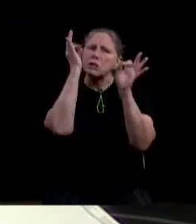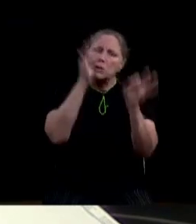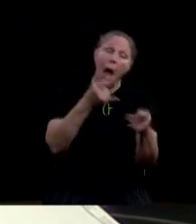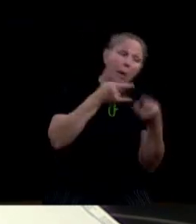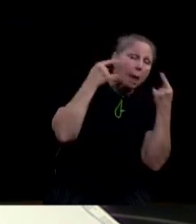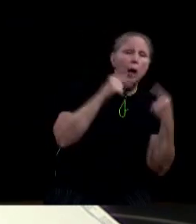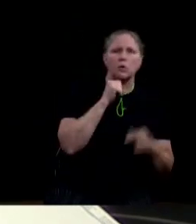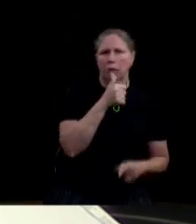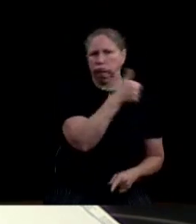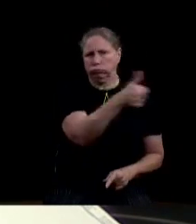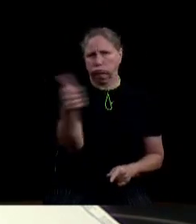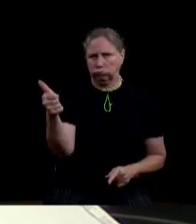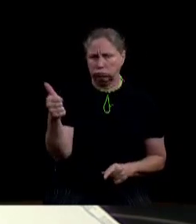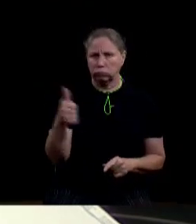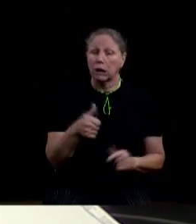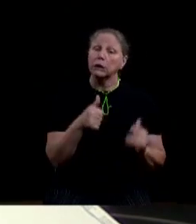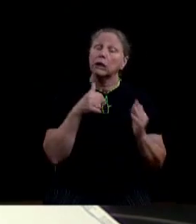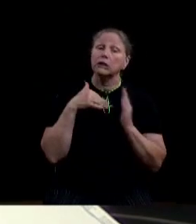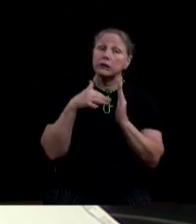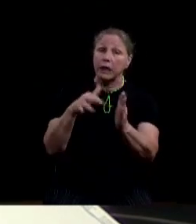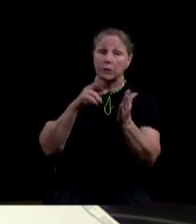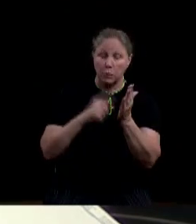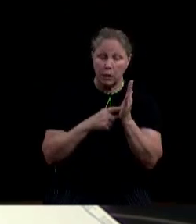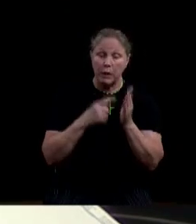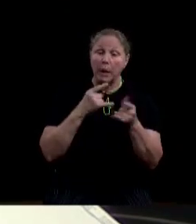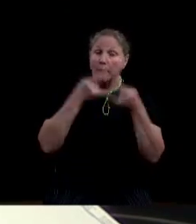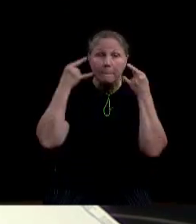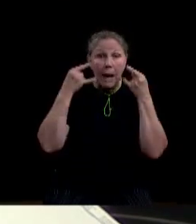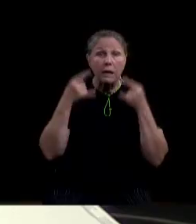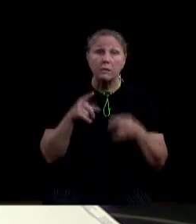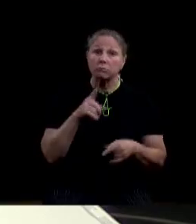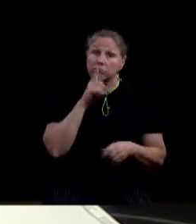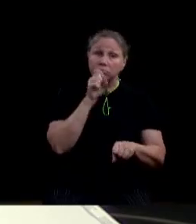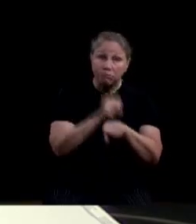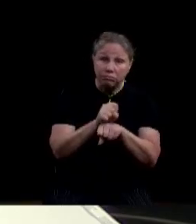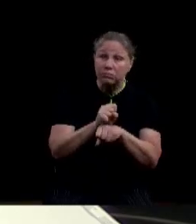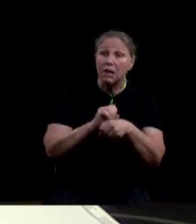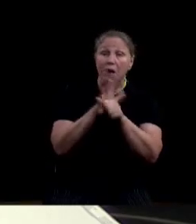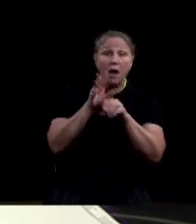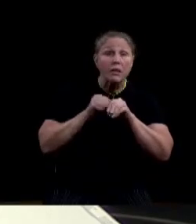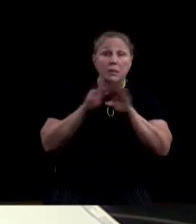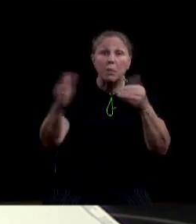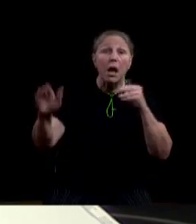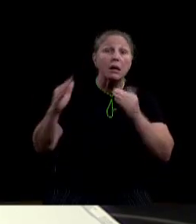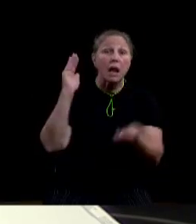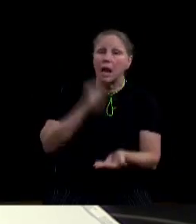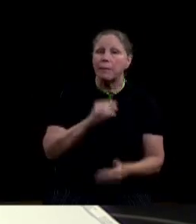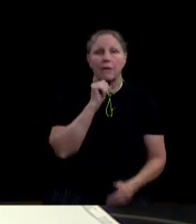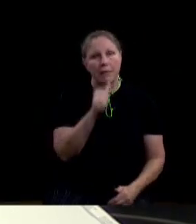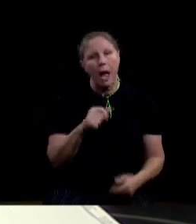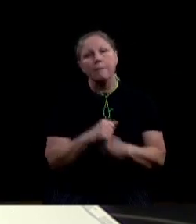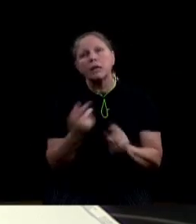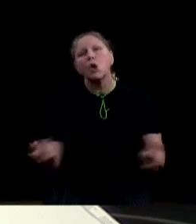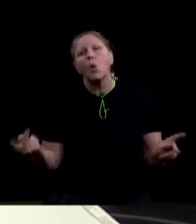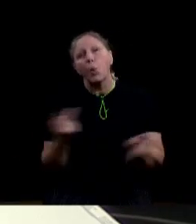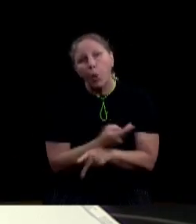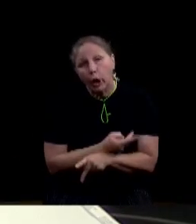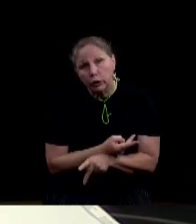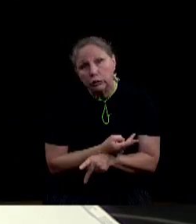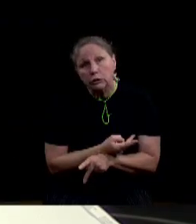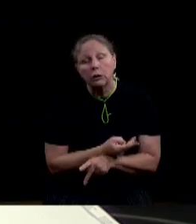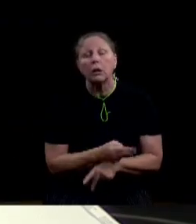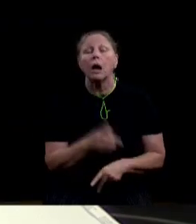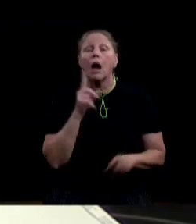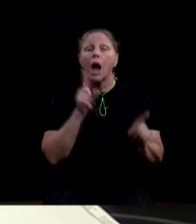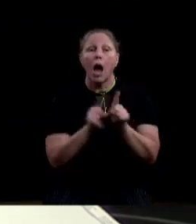masks do not help the spread of the virus. It actually makes it worse. Not to mention it depletes the oxygen level of the person wearing